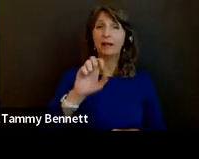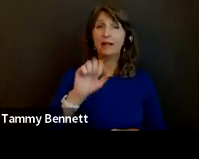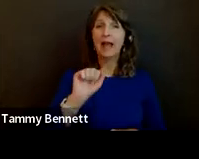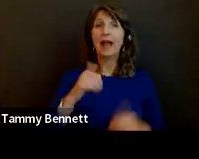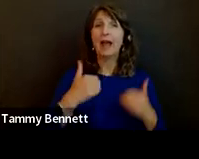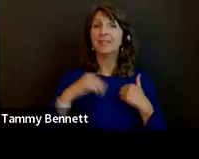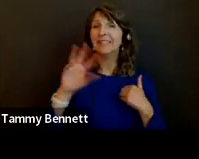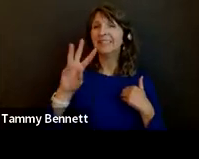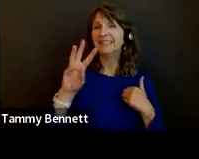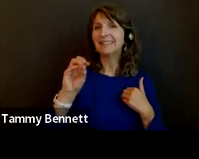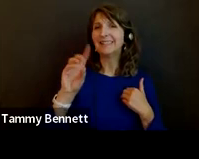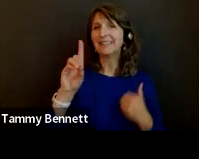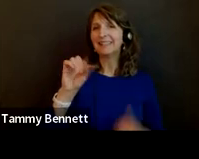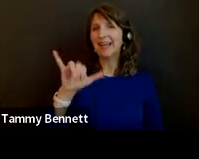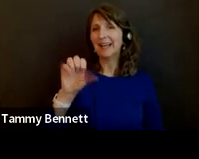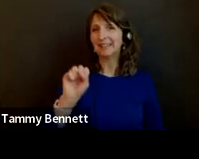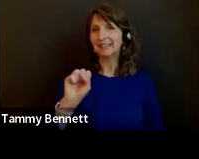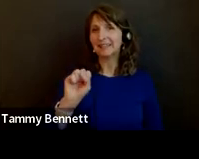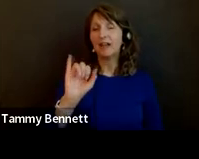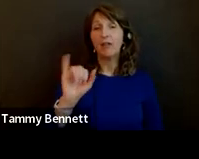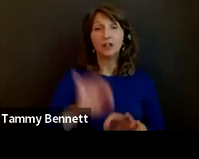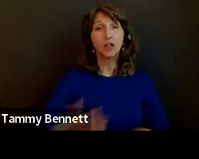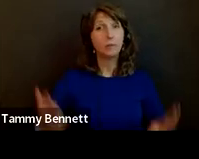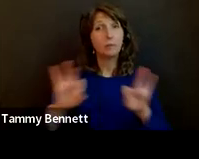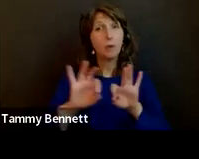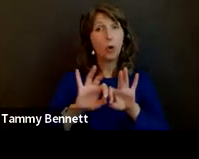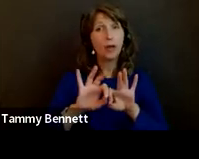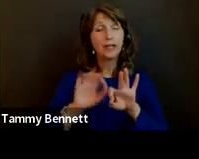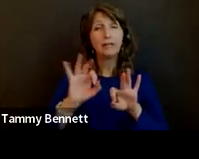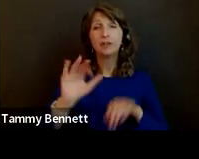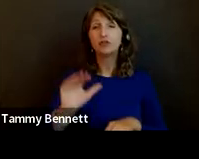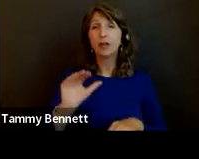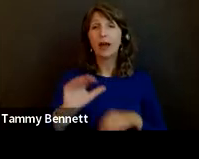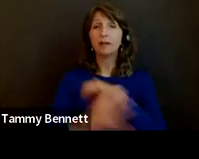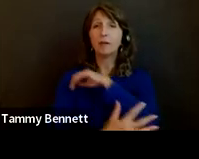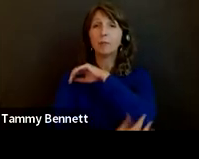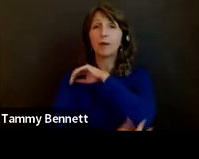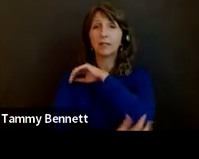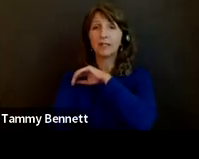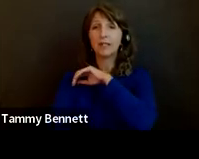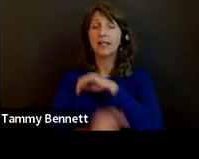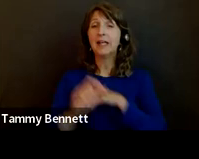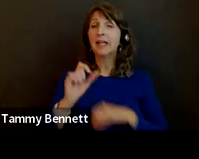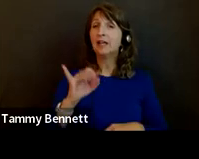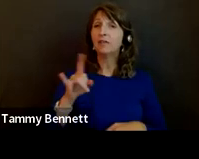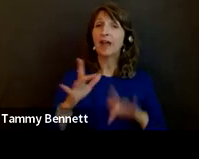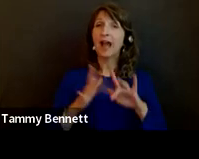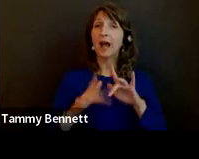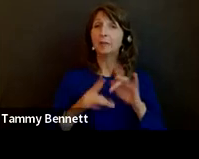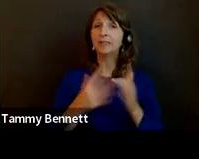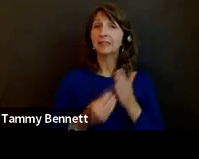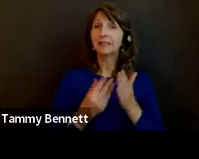important when you're working with a child who lives in poverty? Number one, if they have chronic absenteeism, you might not make the 60-day